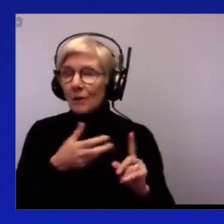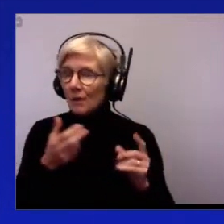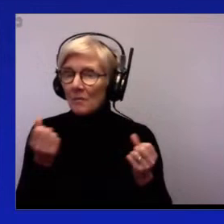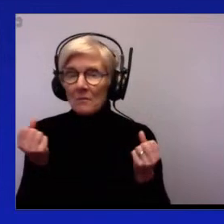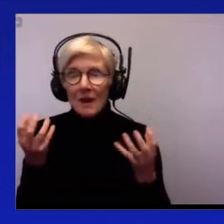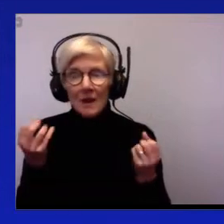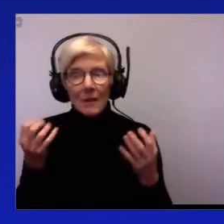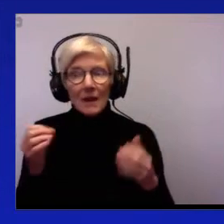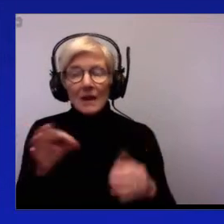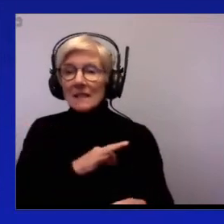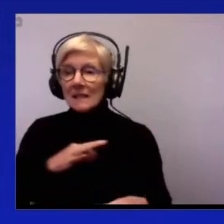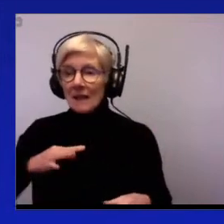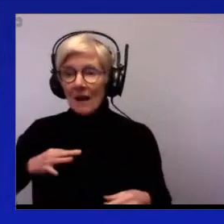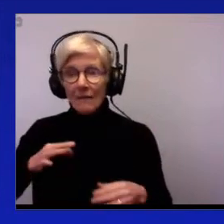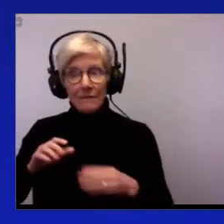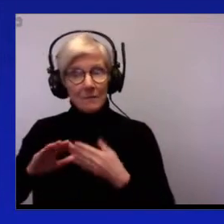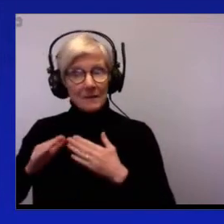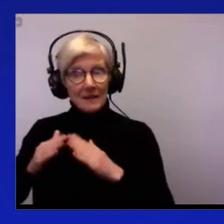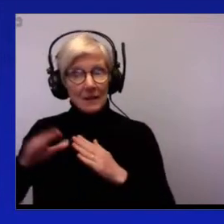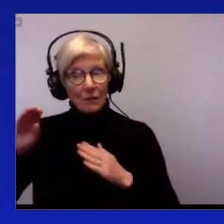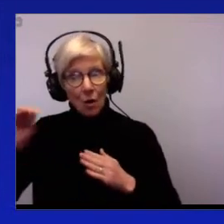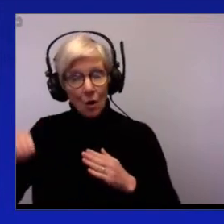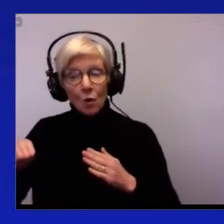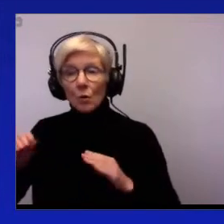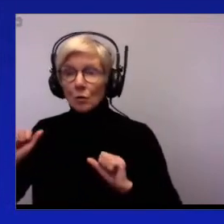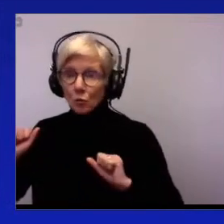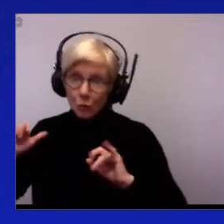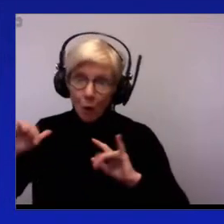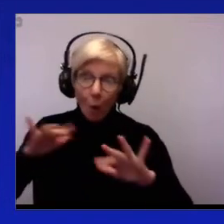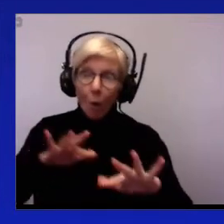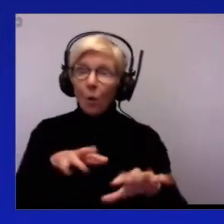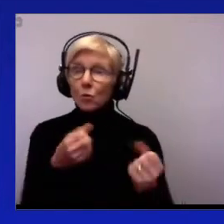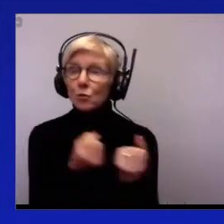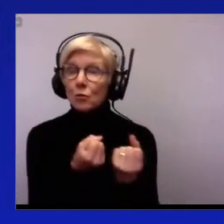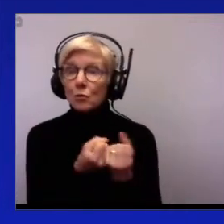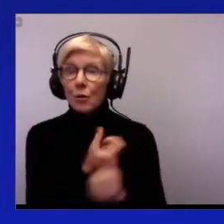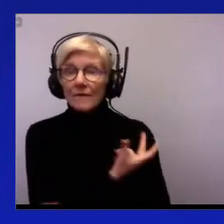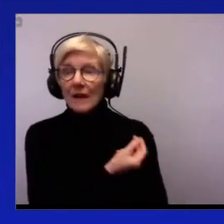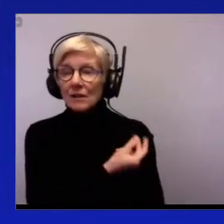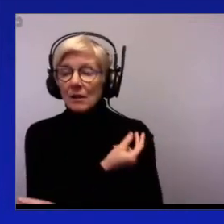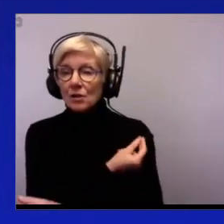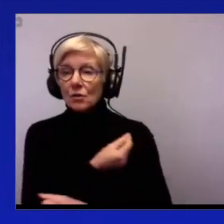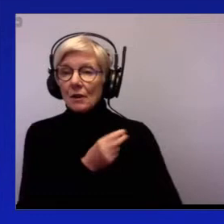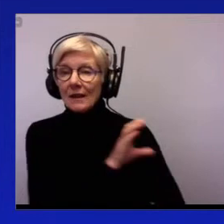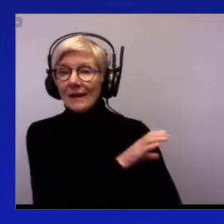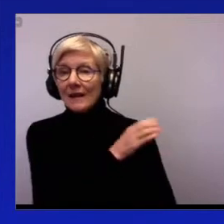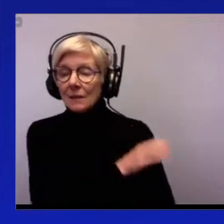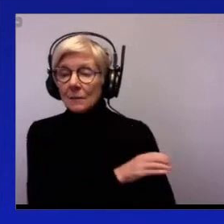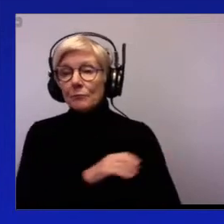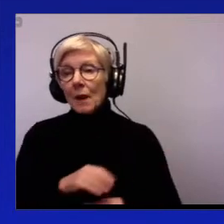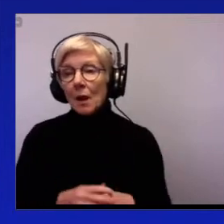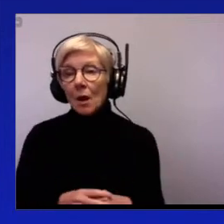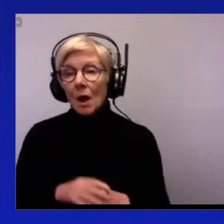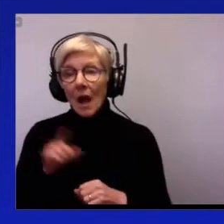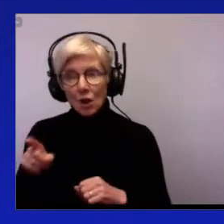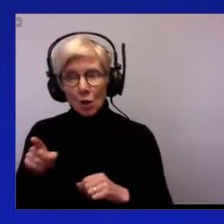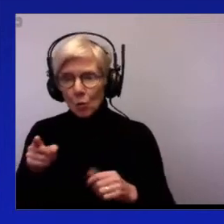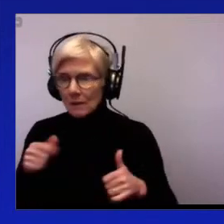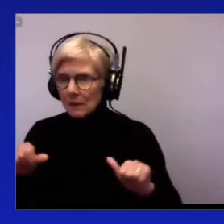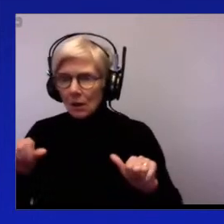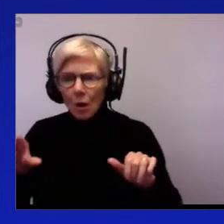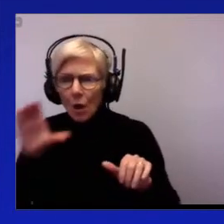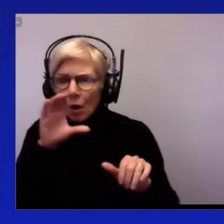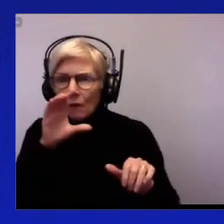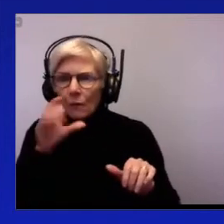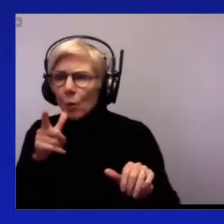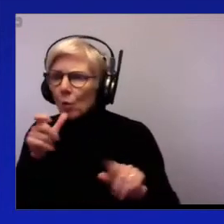of city employees to the vaccination effort. The last time we spoke, you were still identifying who those folks might be.